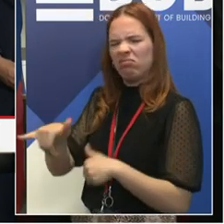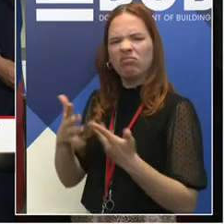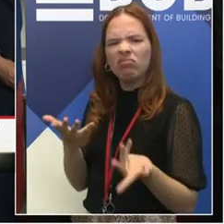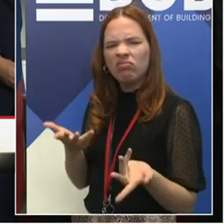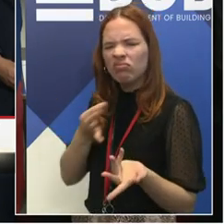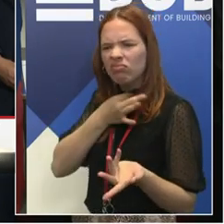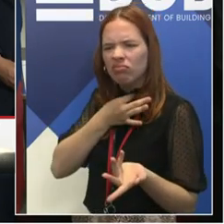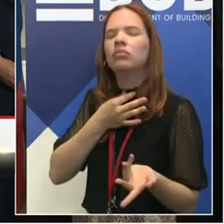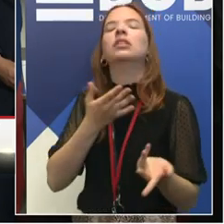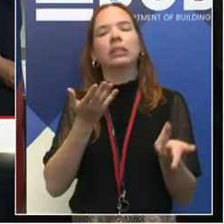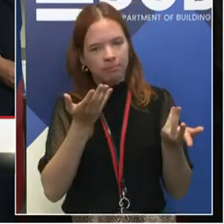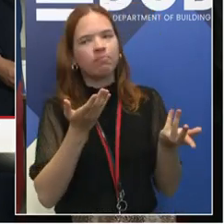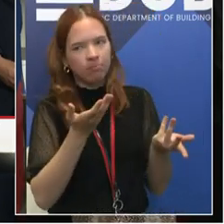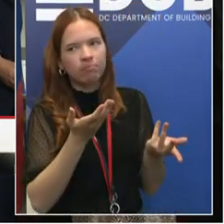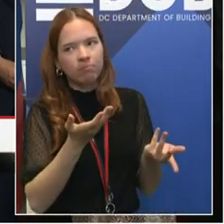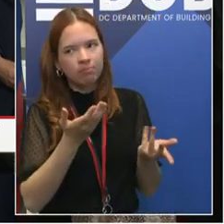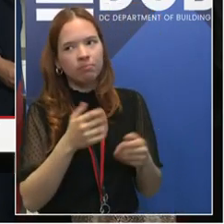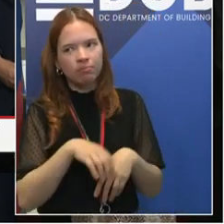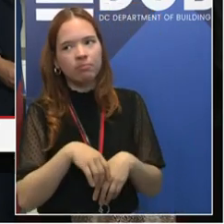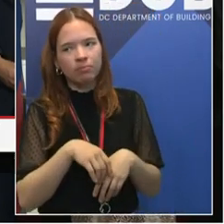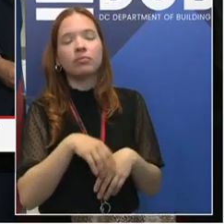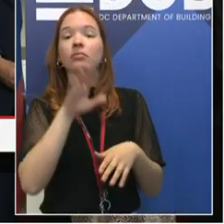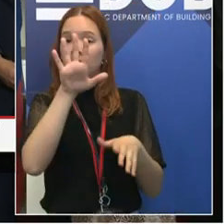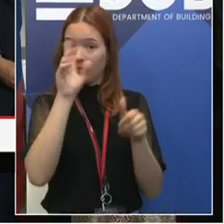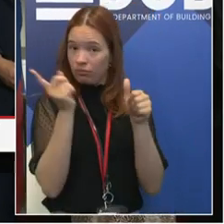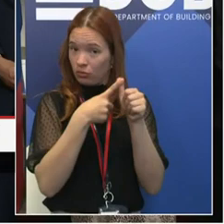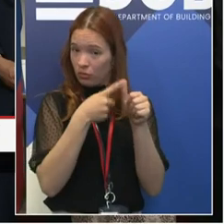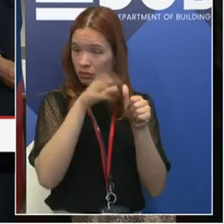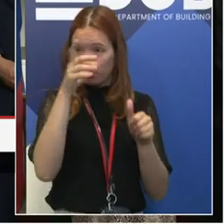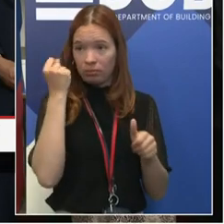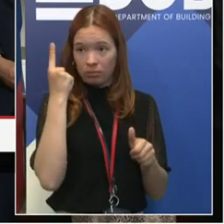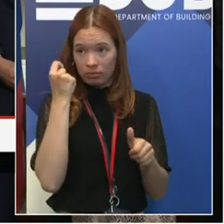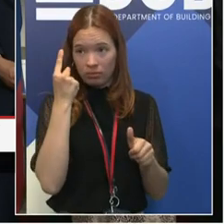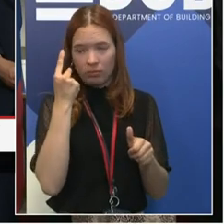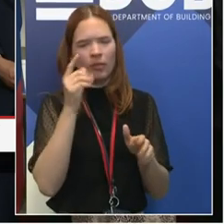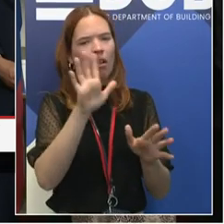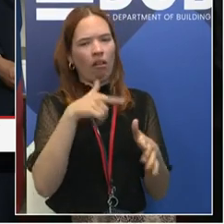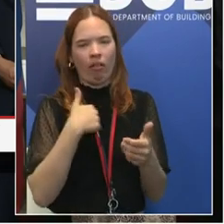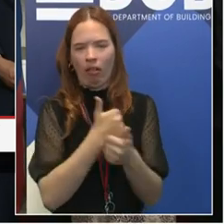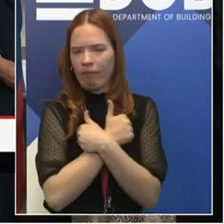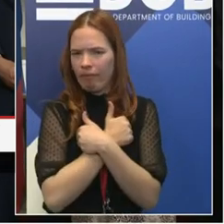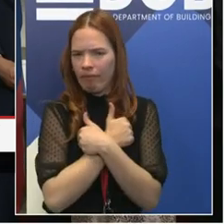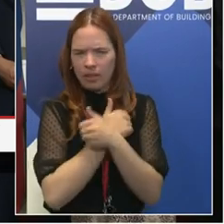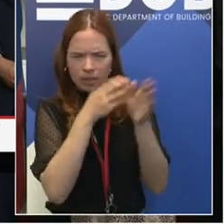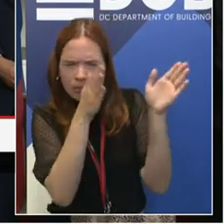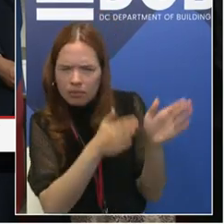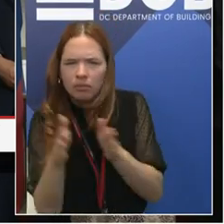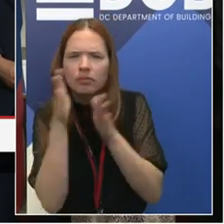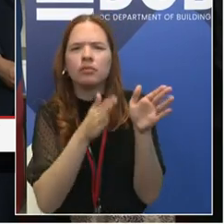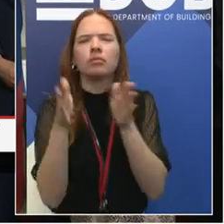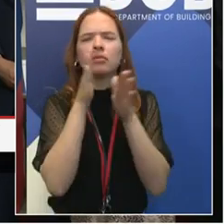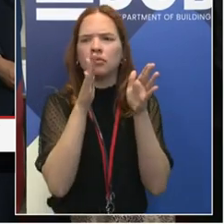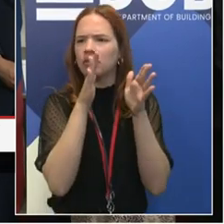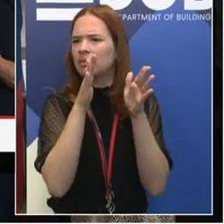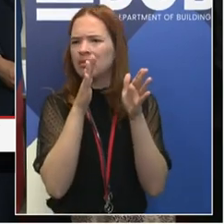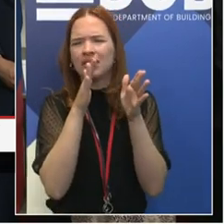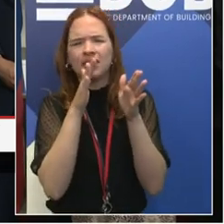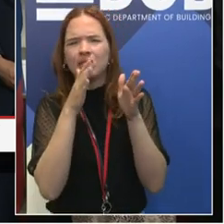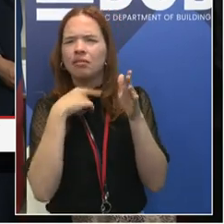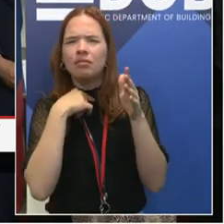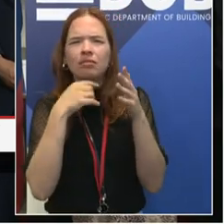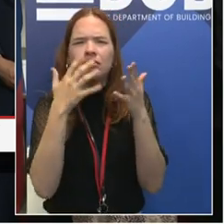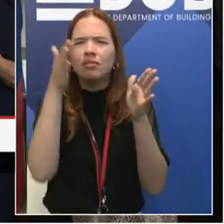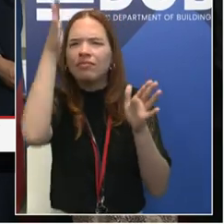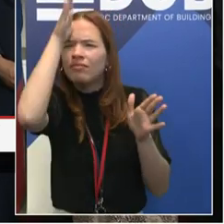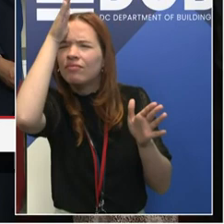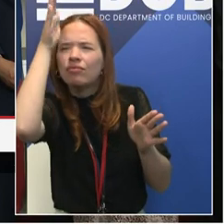it leads towards a great future for DC, an incredibly vibrant downtown with people living